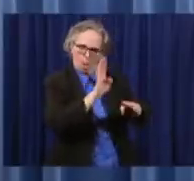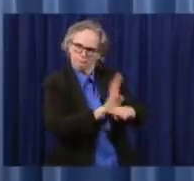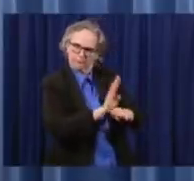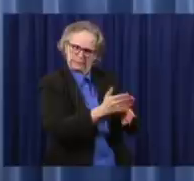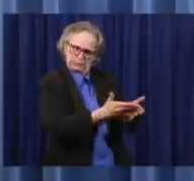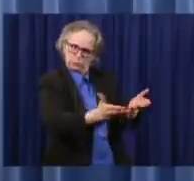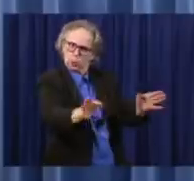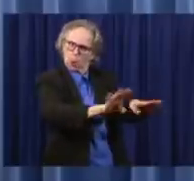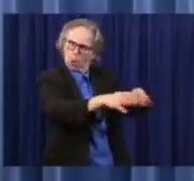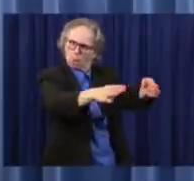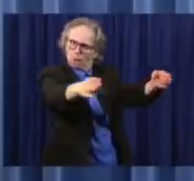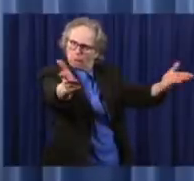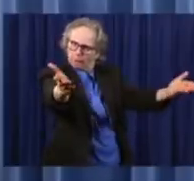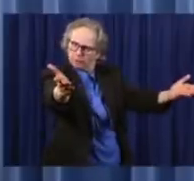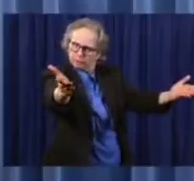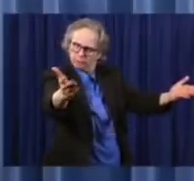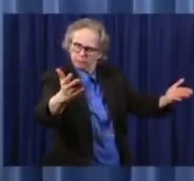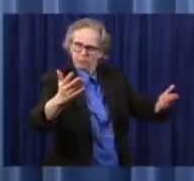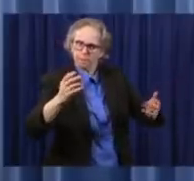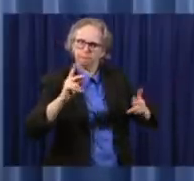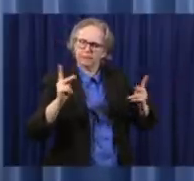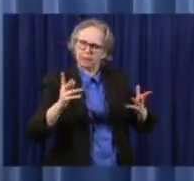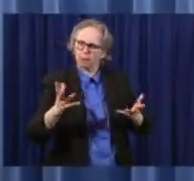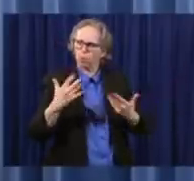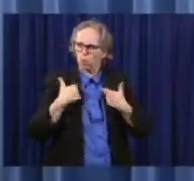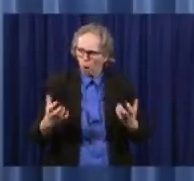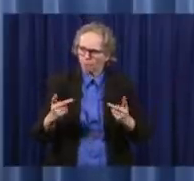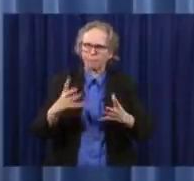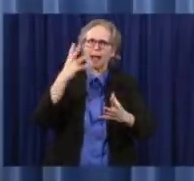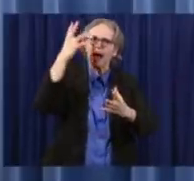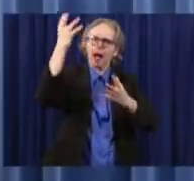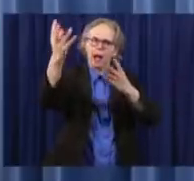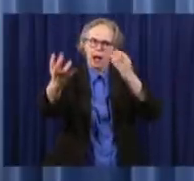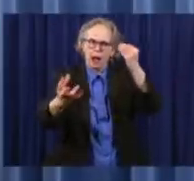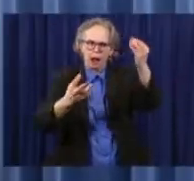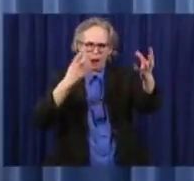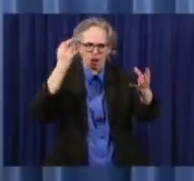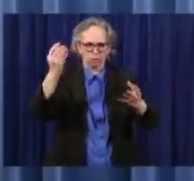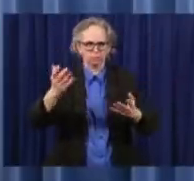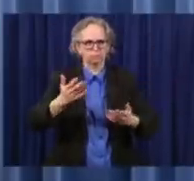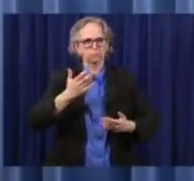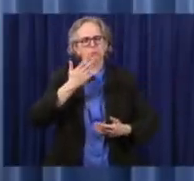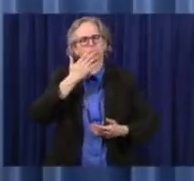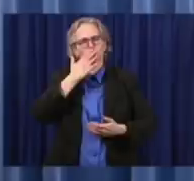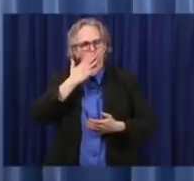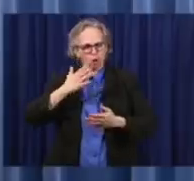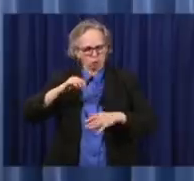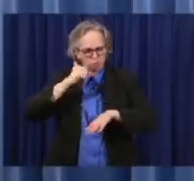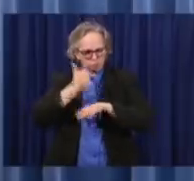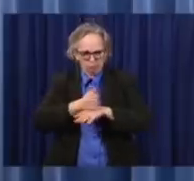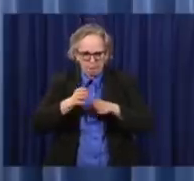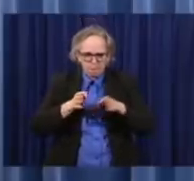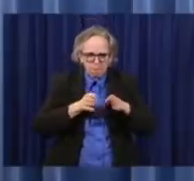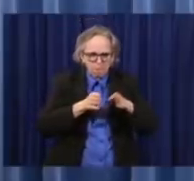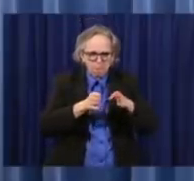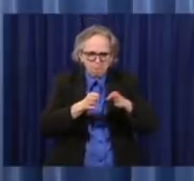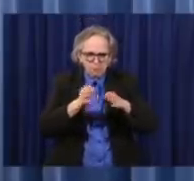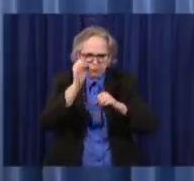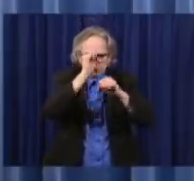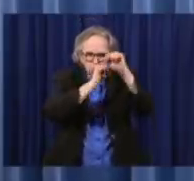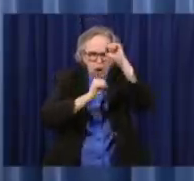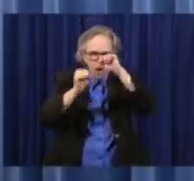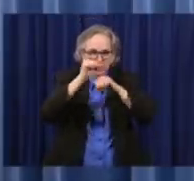on a pathway, a very good pathway, and a responsible pathway